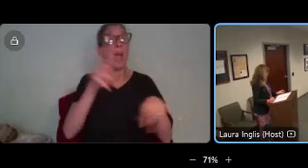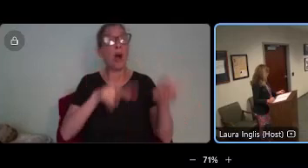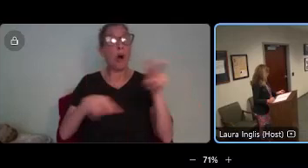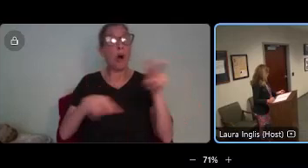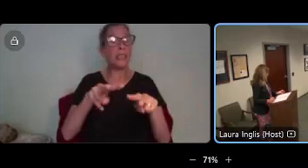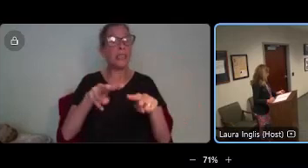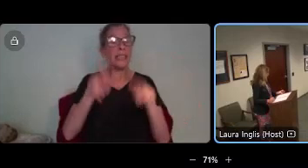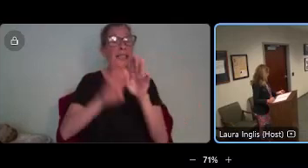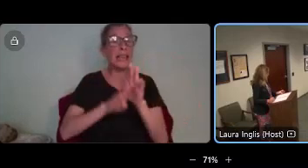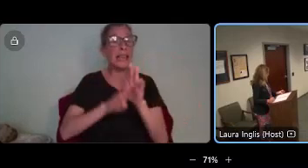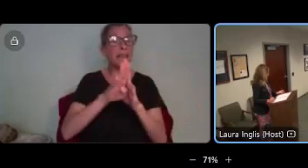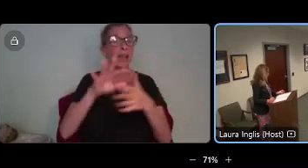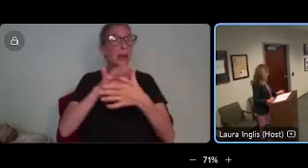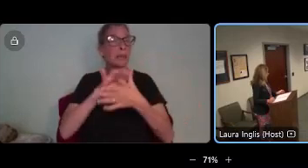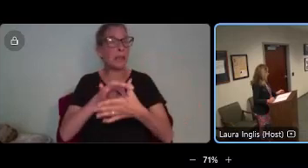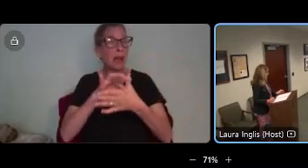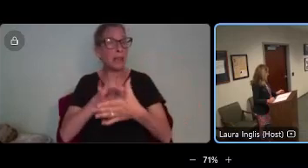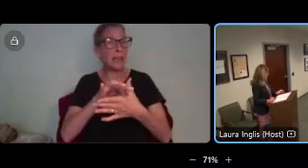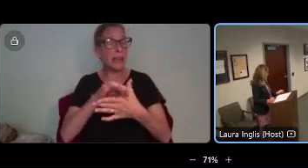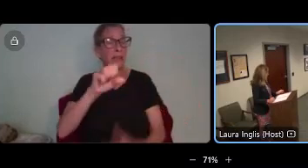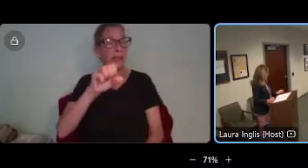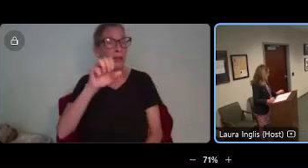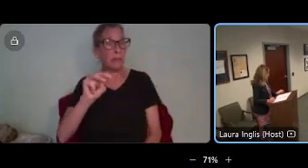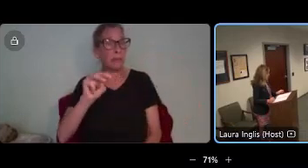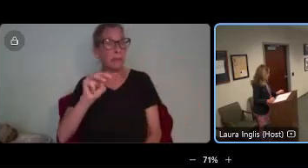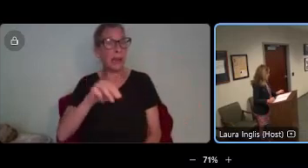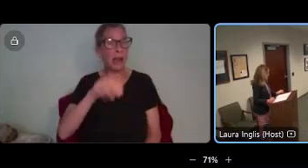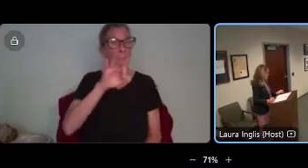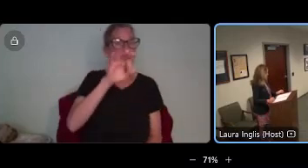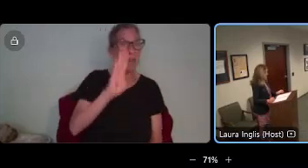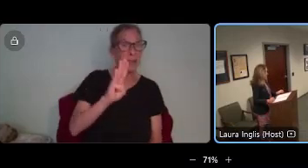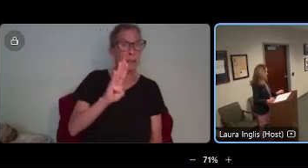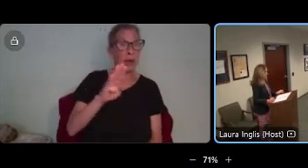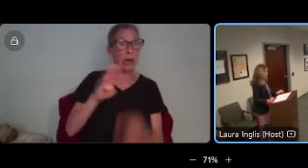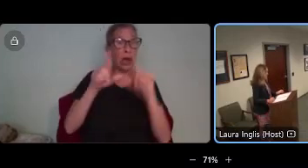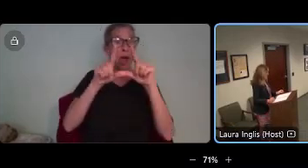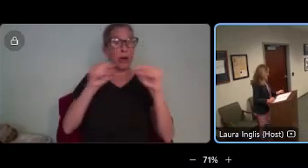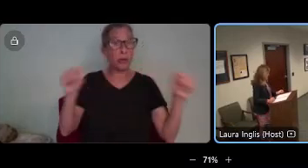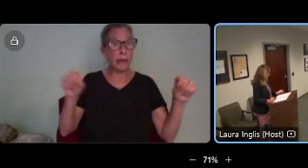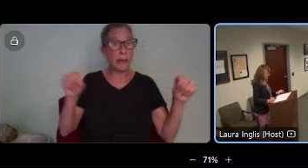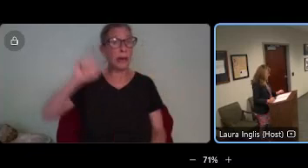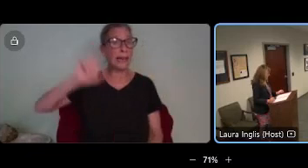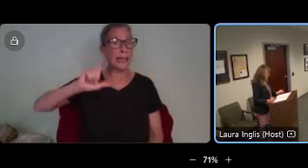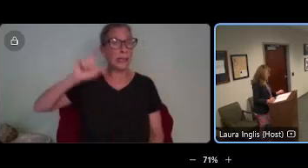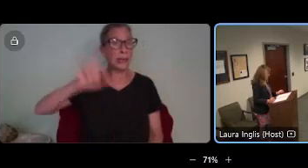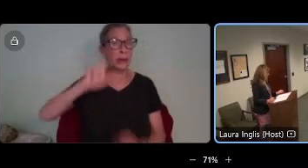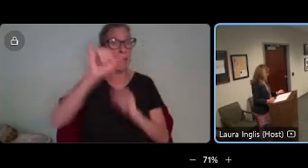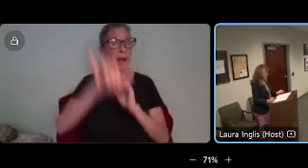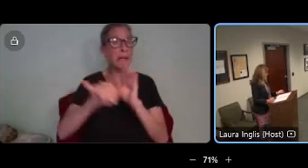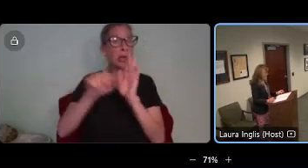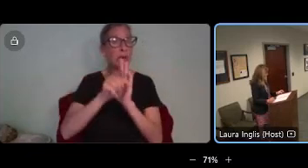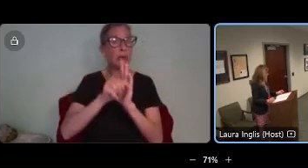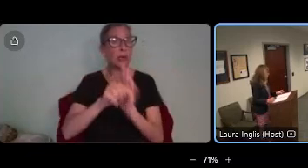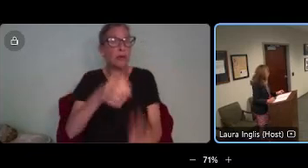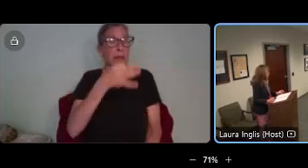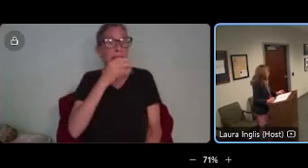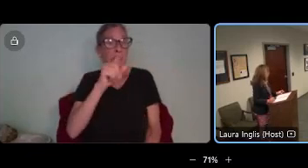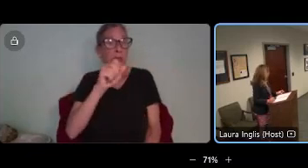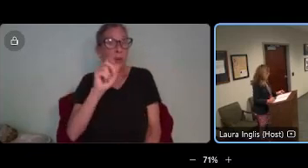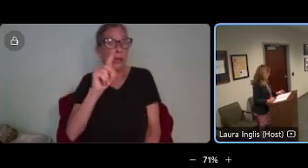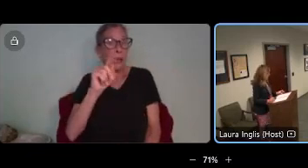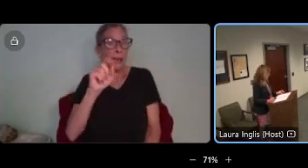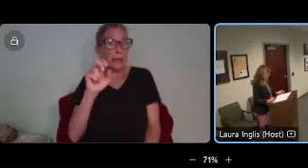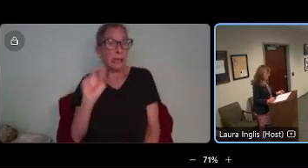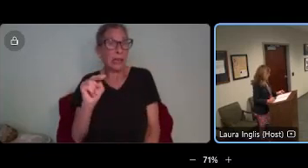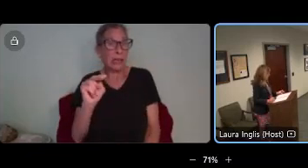content for the board's social media channels, which include Facebook, Twitter, Instagram, YouTube, and coming soon, LinkedIn, as well as